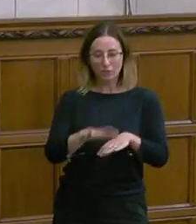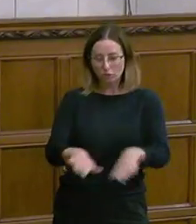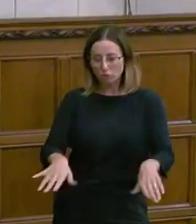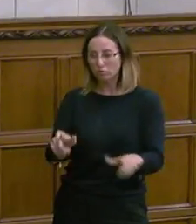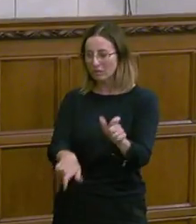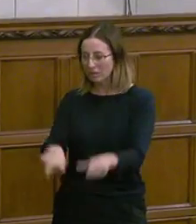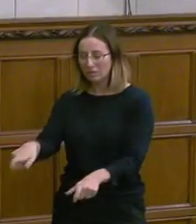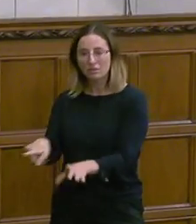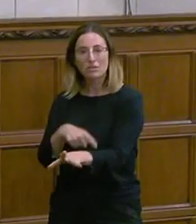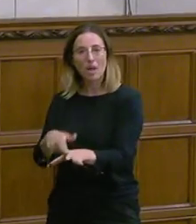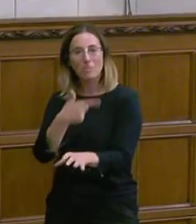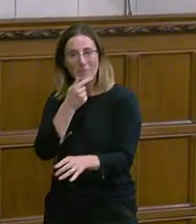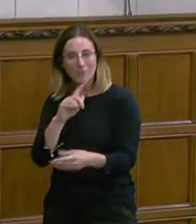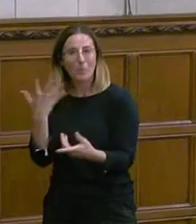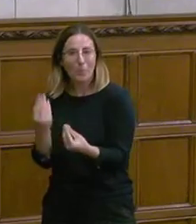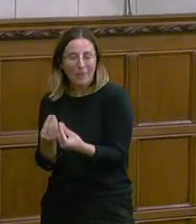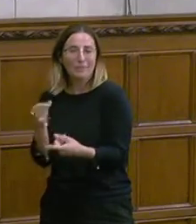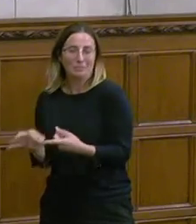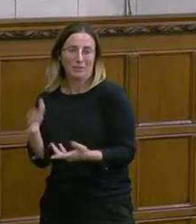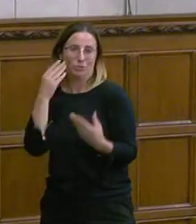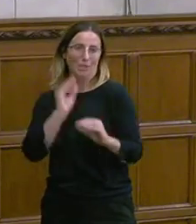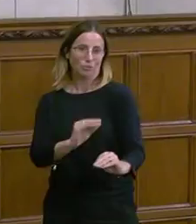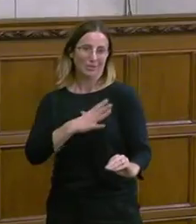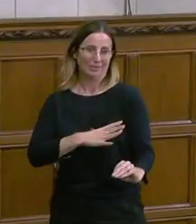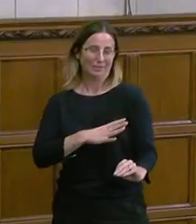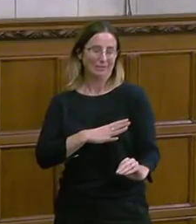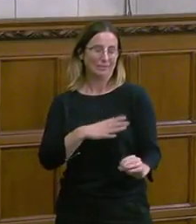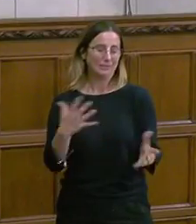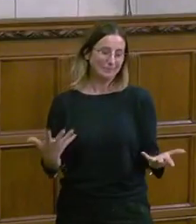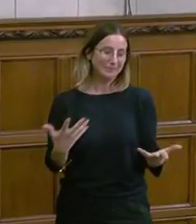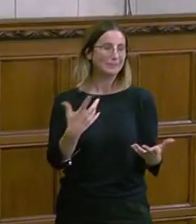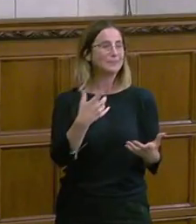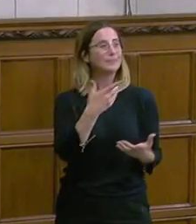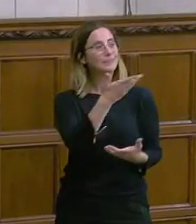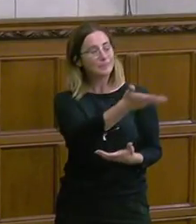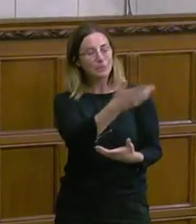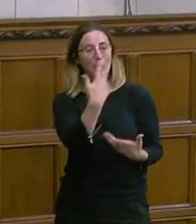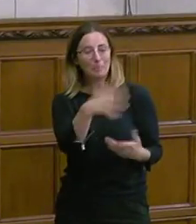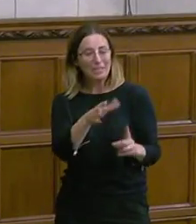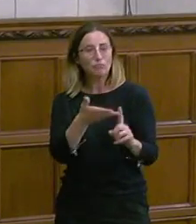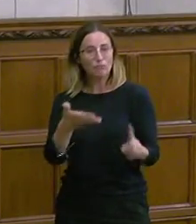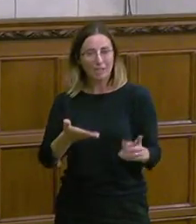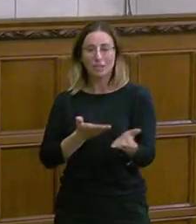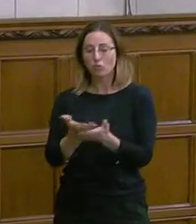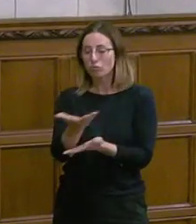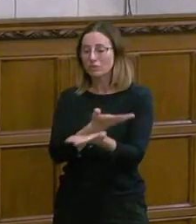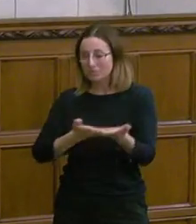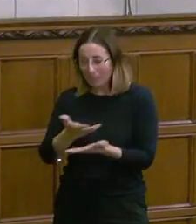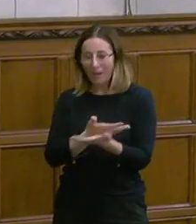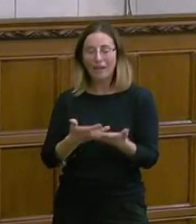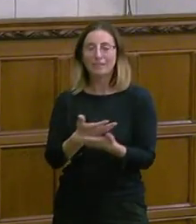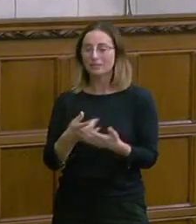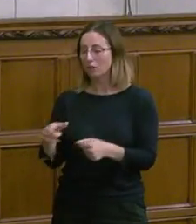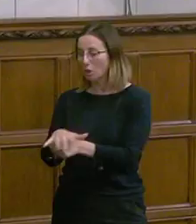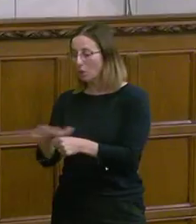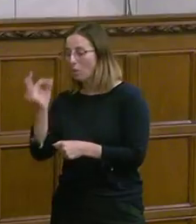people with special educational needs. As the member for Poplar and Limehouse recognised, I think, local authorities play a